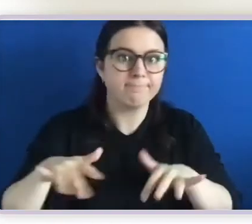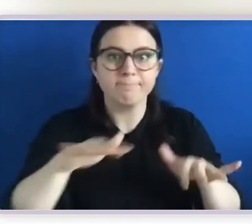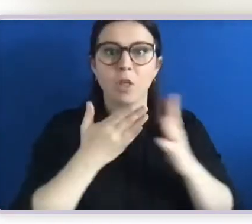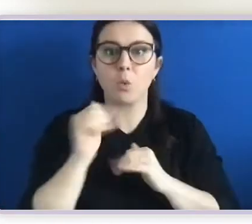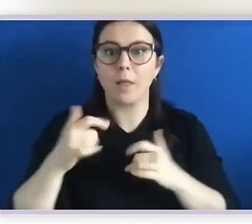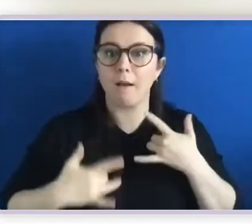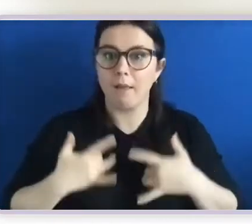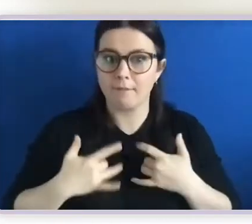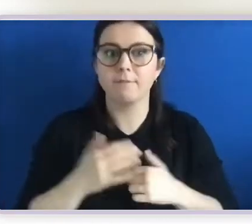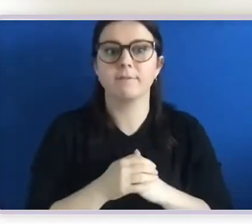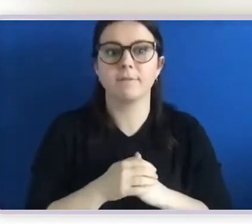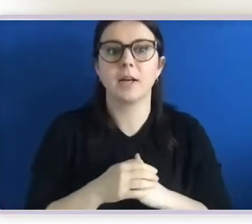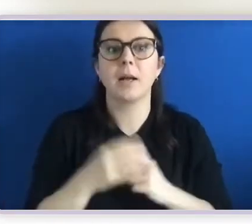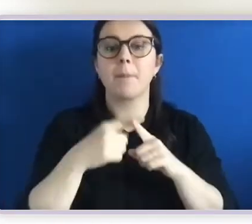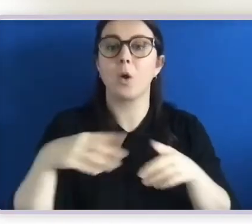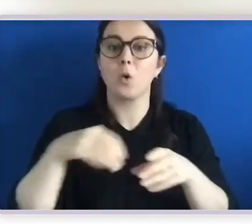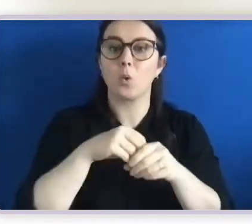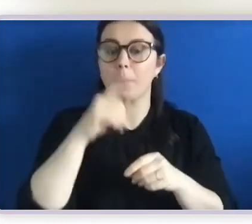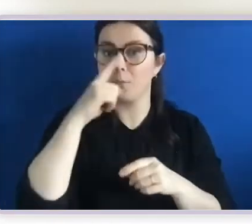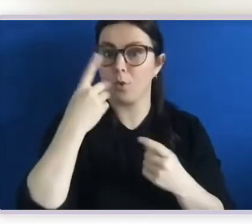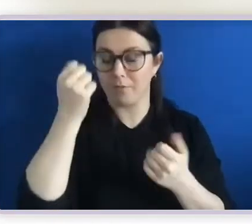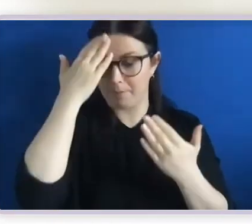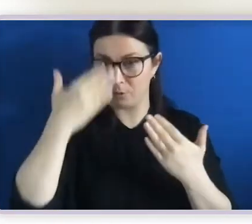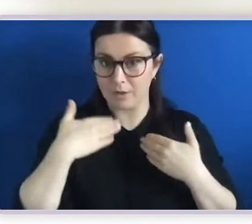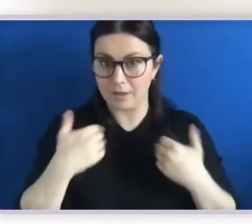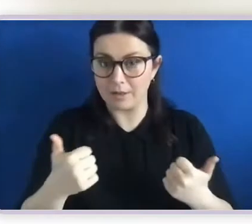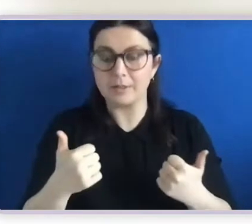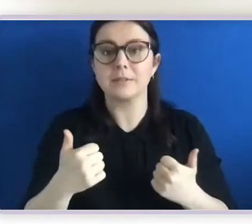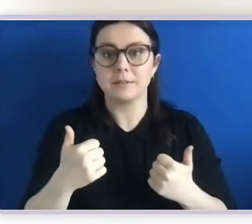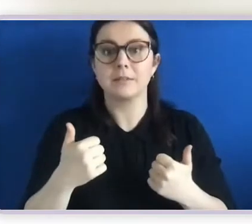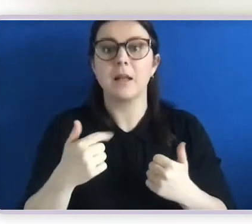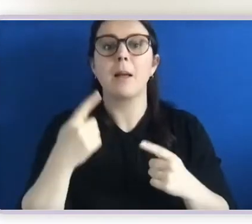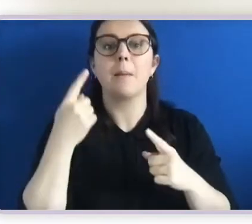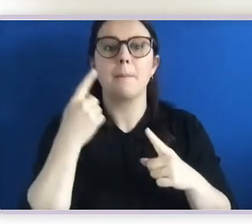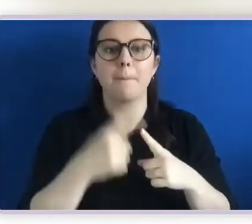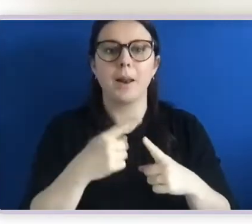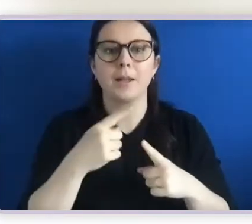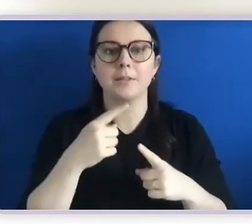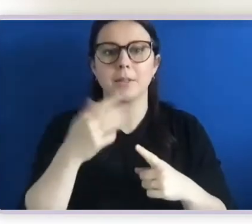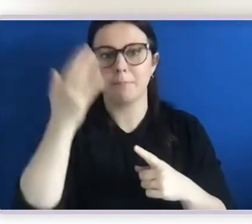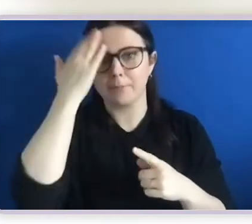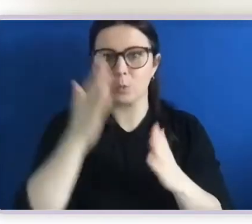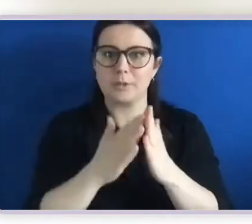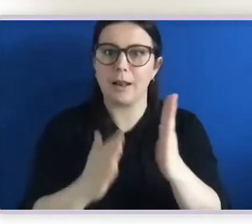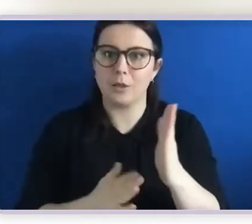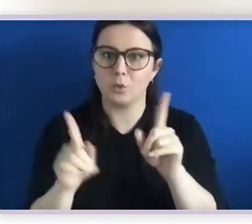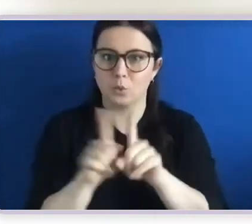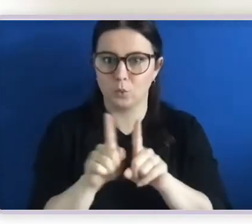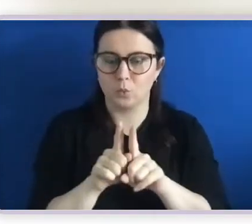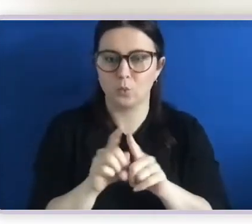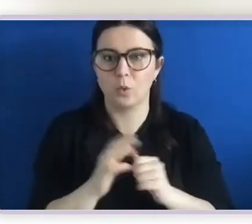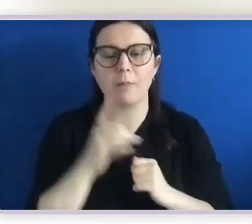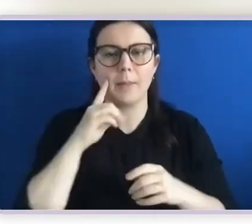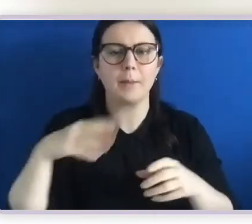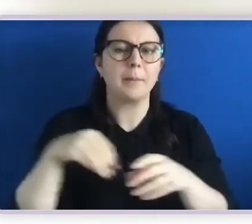illness and people with developmental delays. So that's an important sort of capture, the people with mental illness